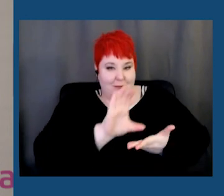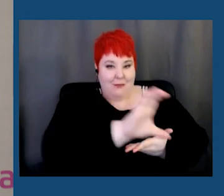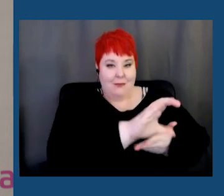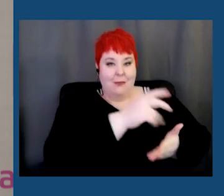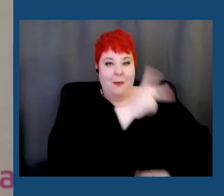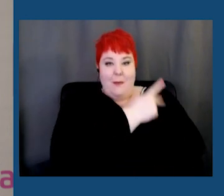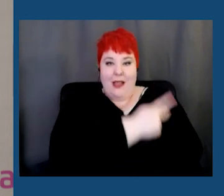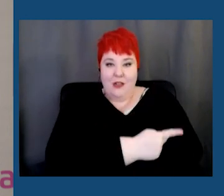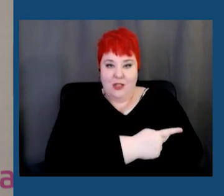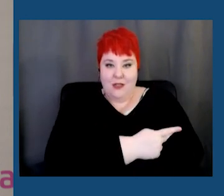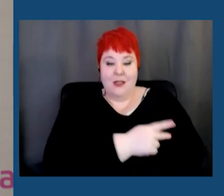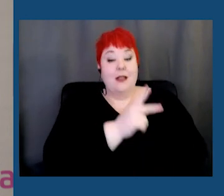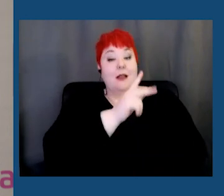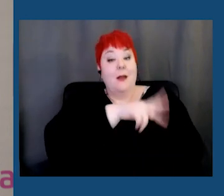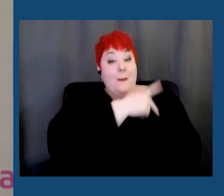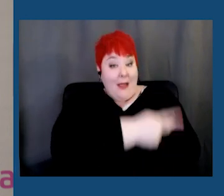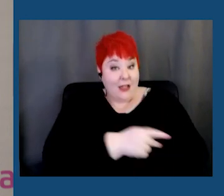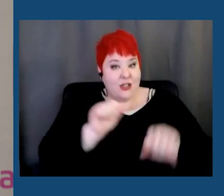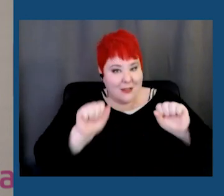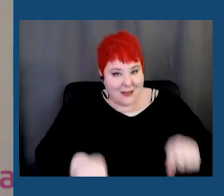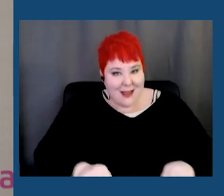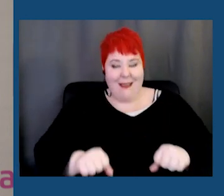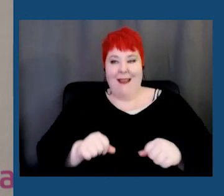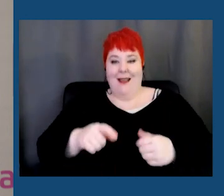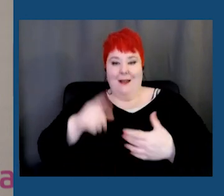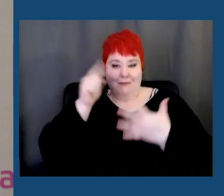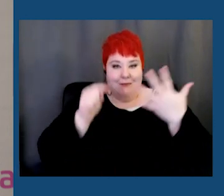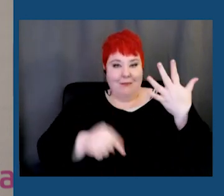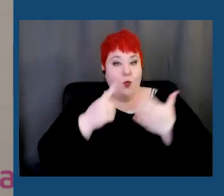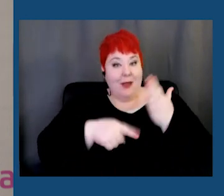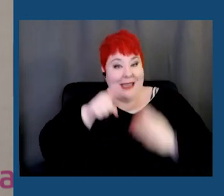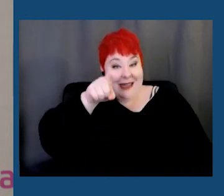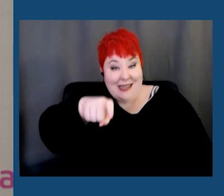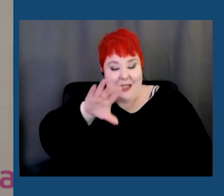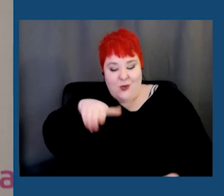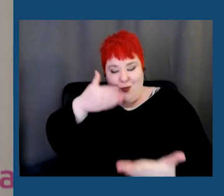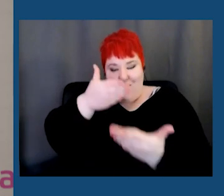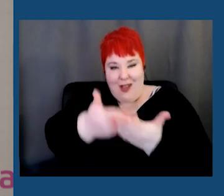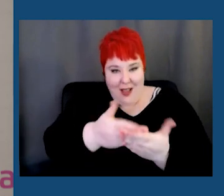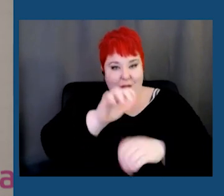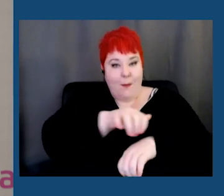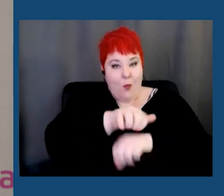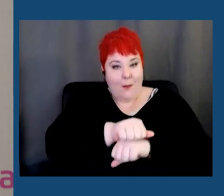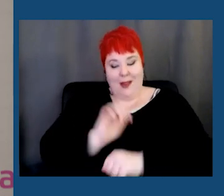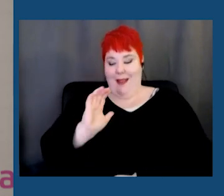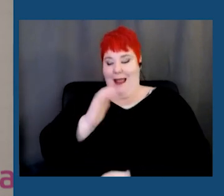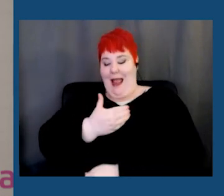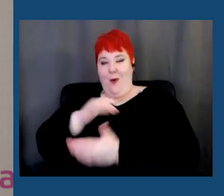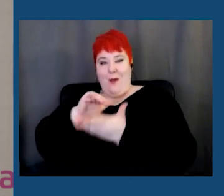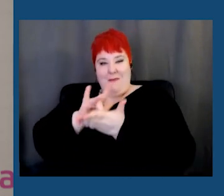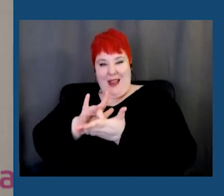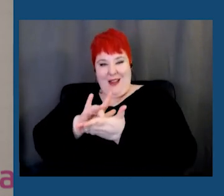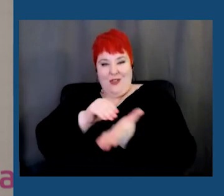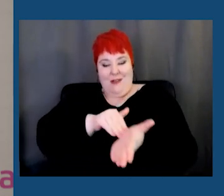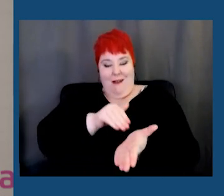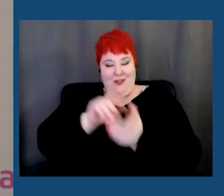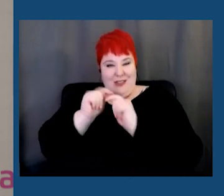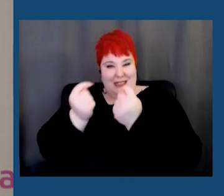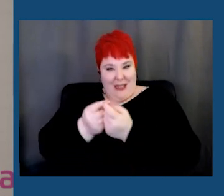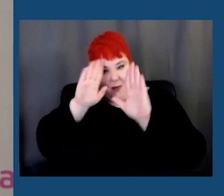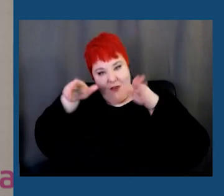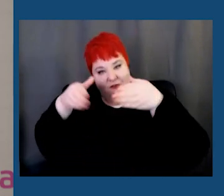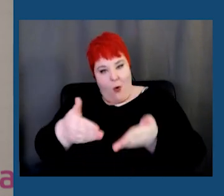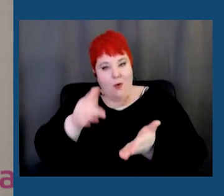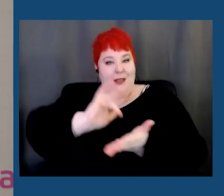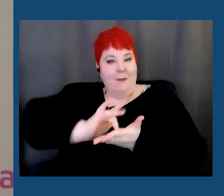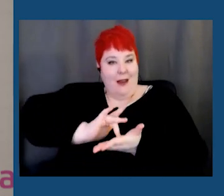what they need to get to their appointment, our team can focus on their medical care. The number of non-New